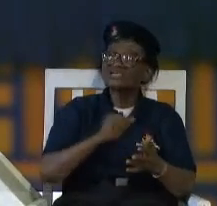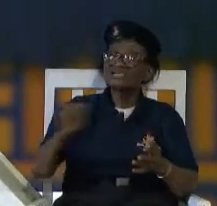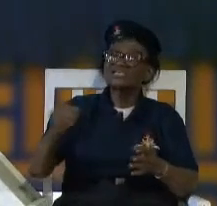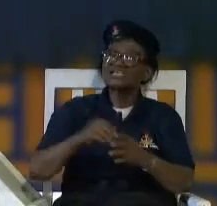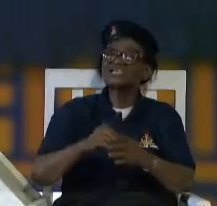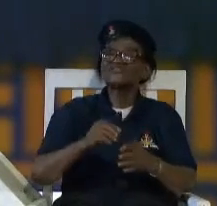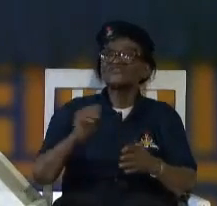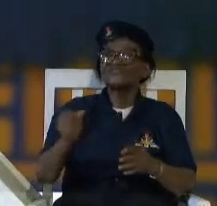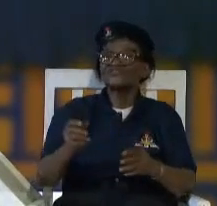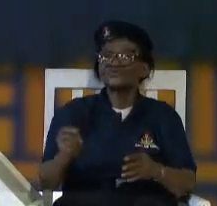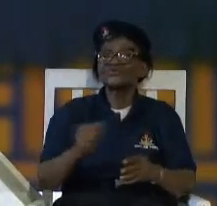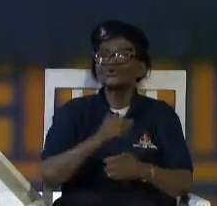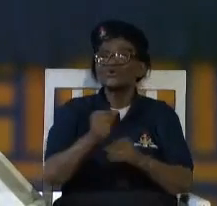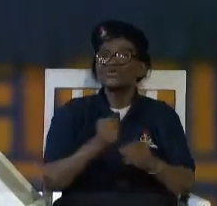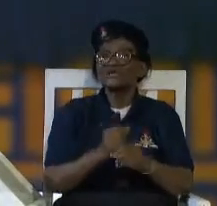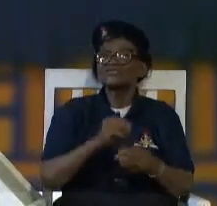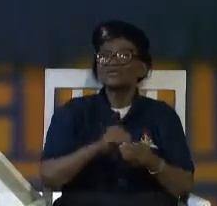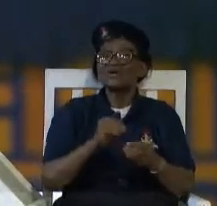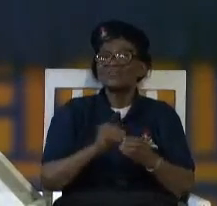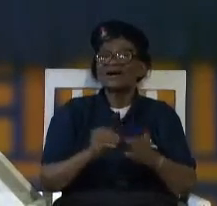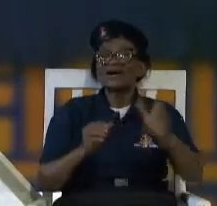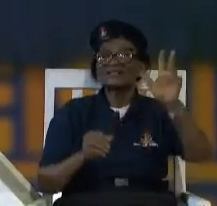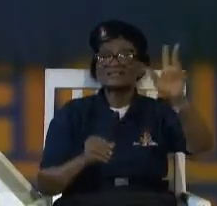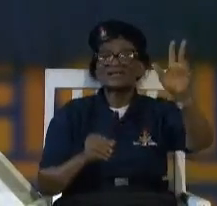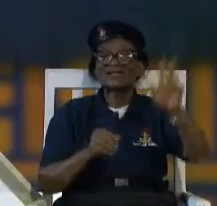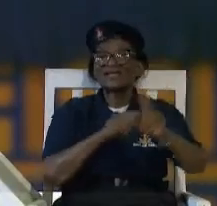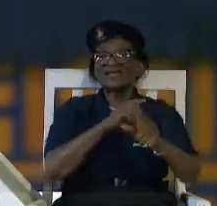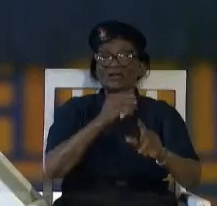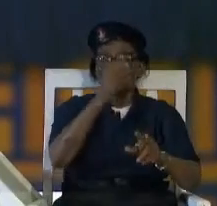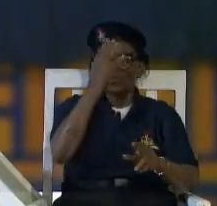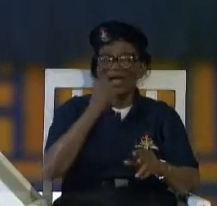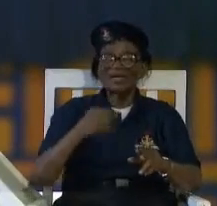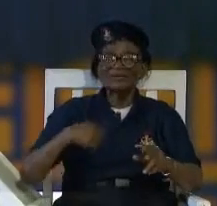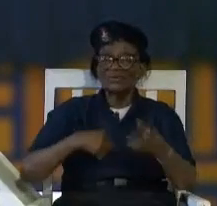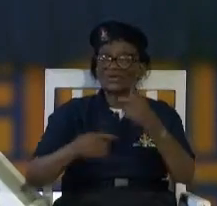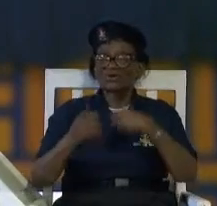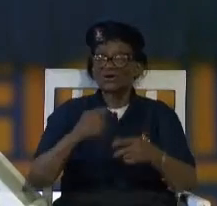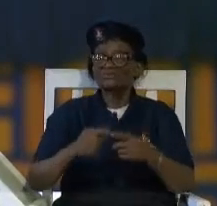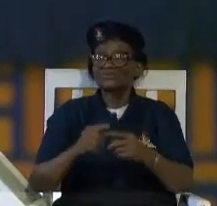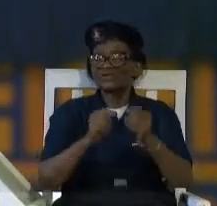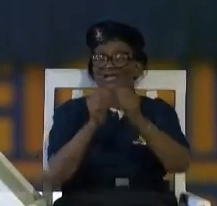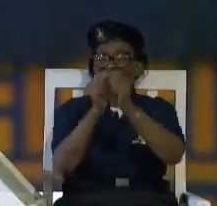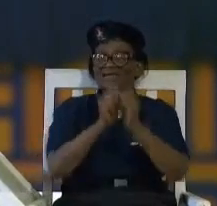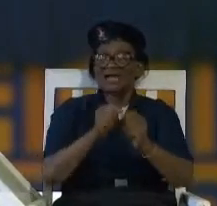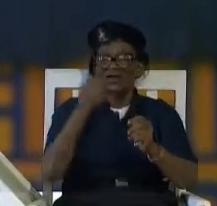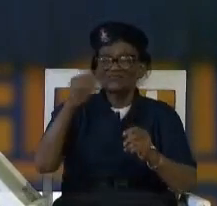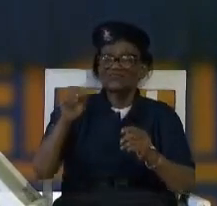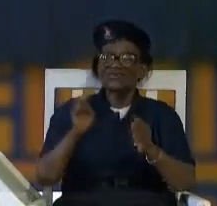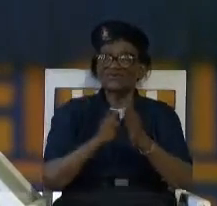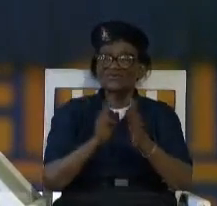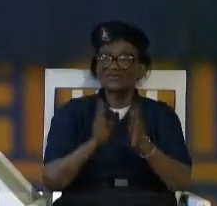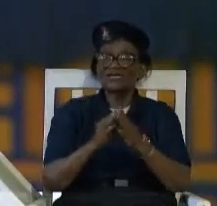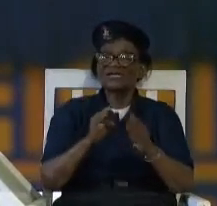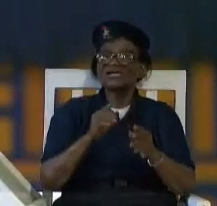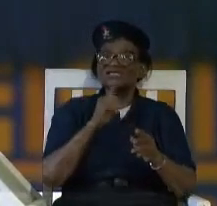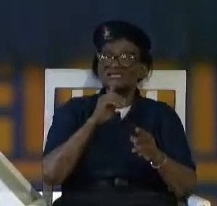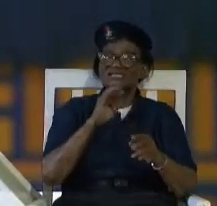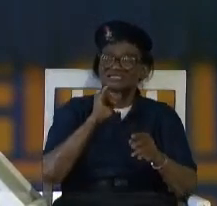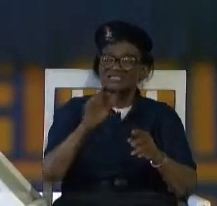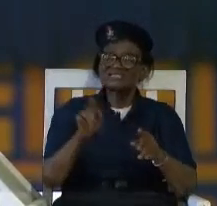Number three, why we come together for conventions is that we can pray prayers of agreement.